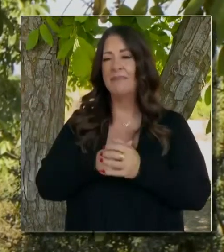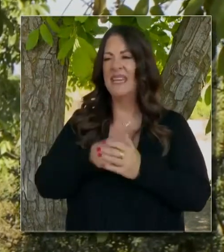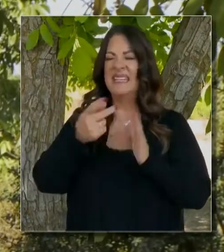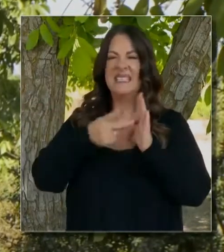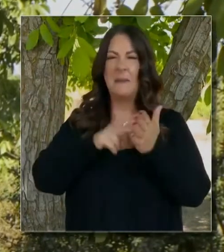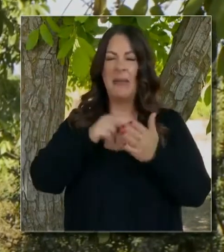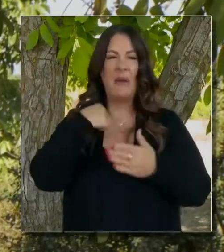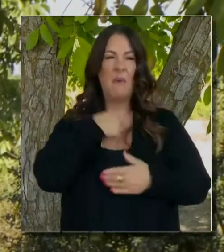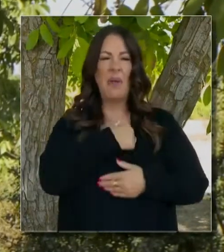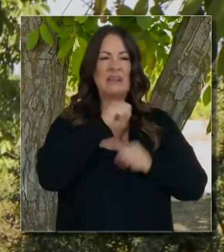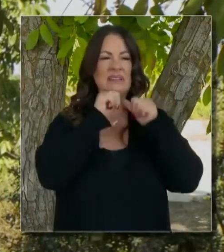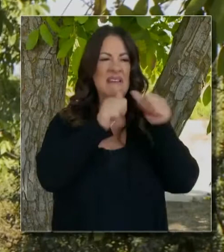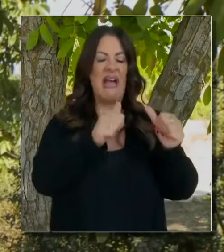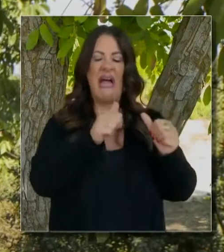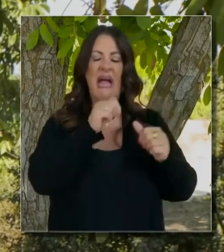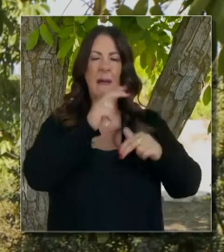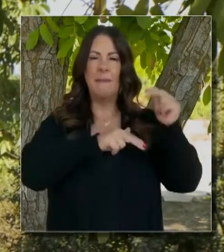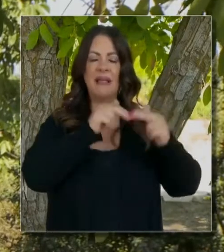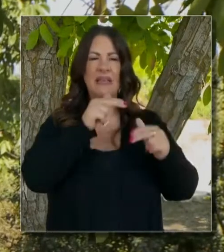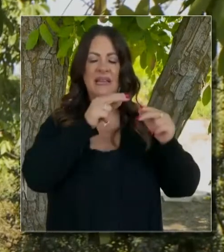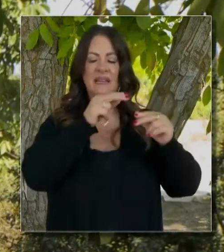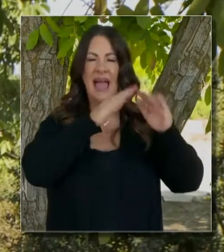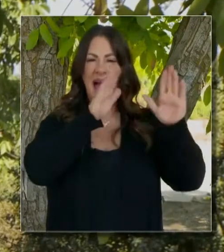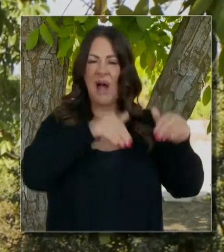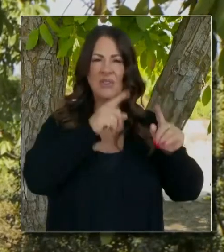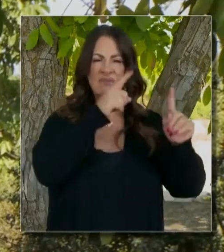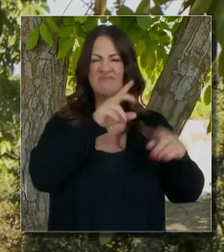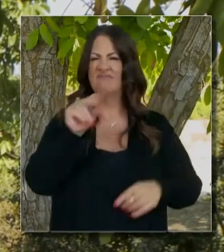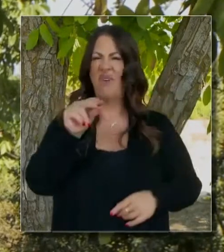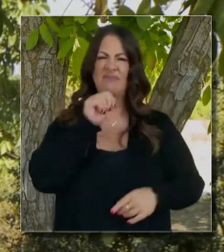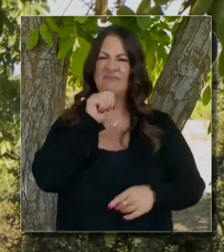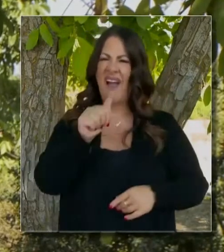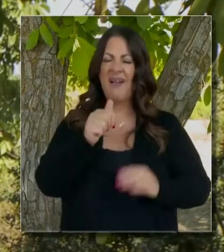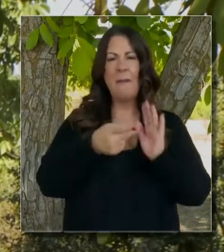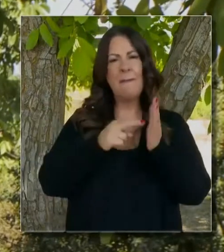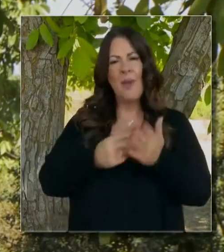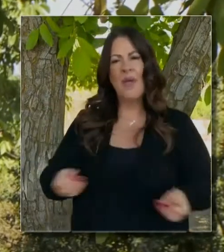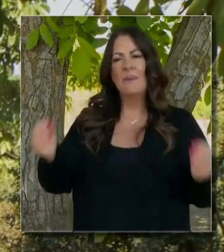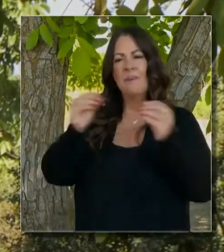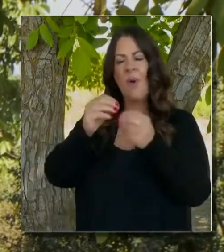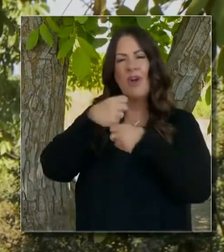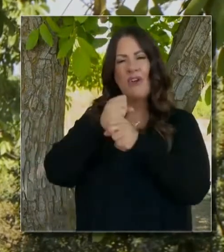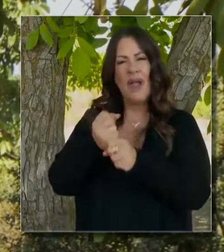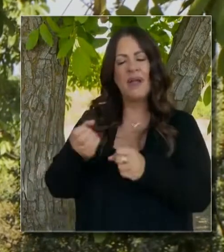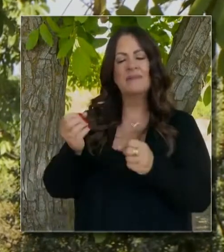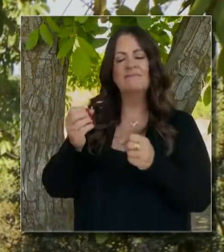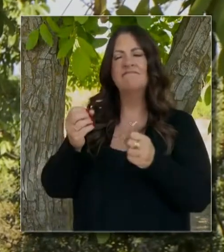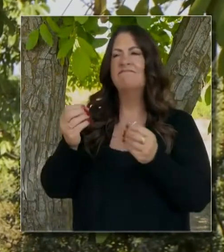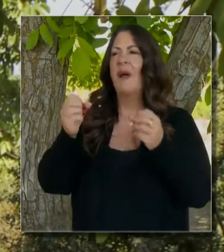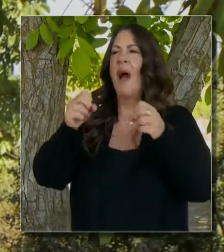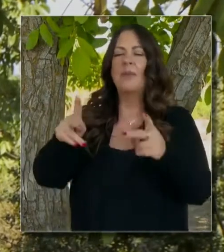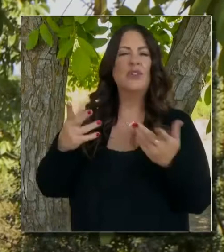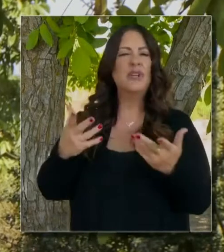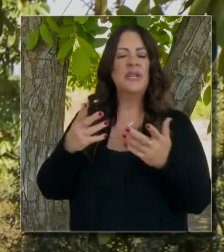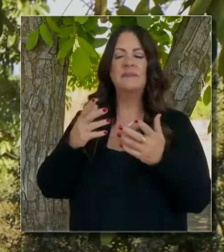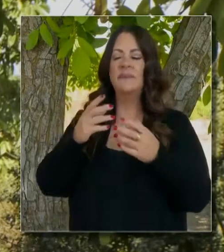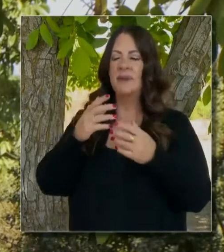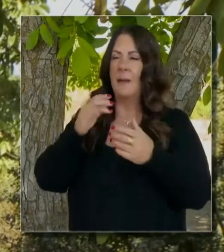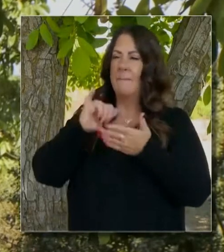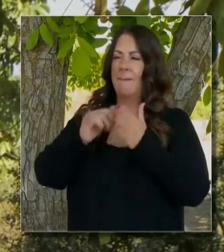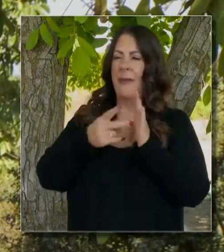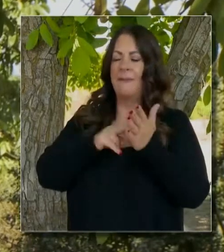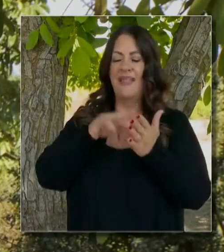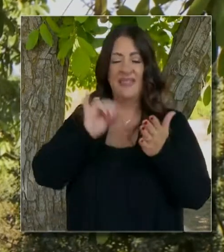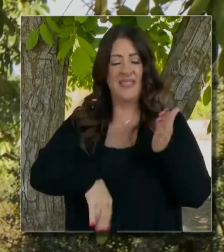doesn't deny, in fact, anything. It only creates more opportunity, builds more collaboration, builds more